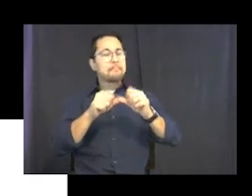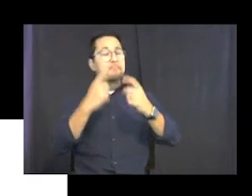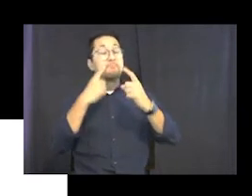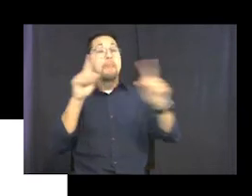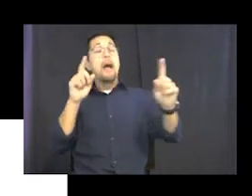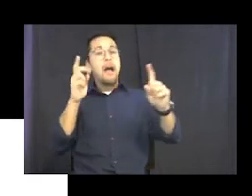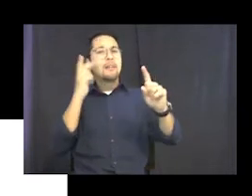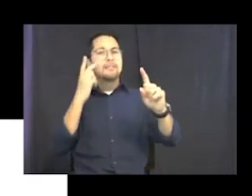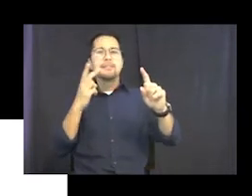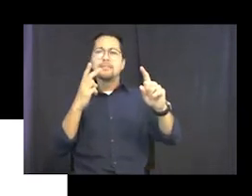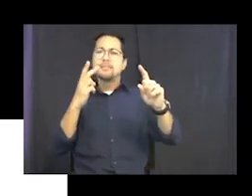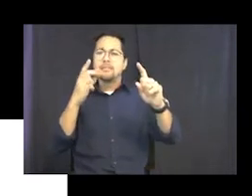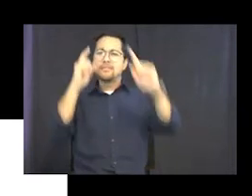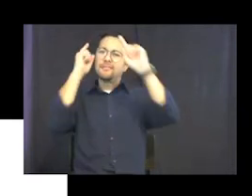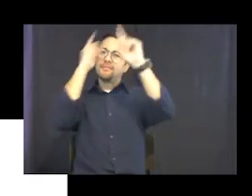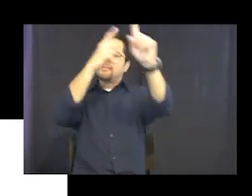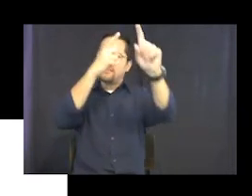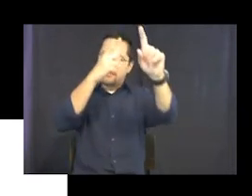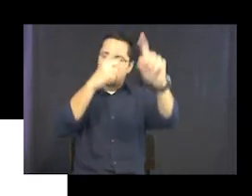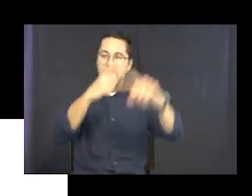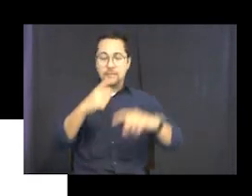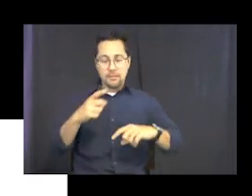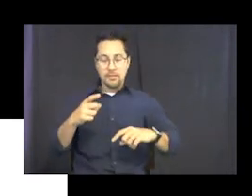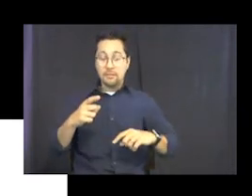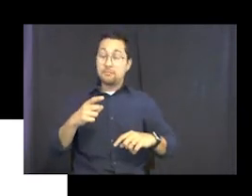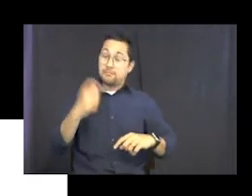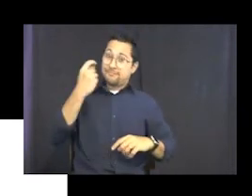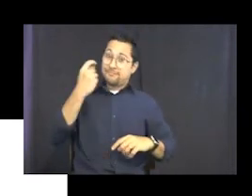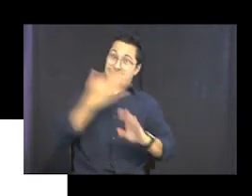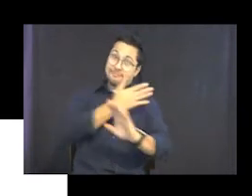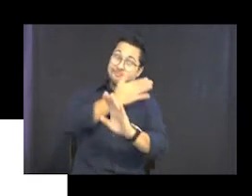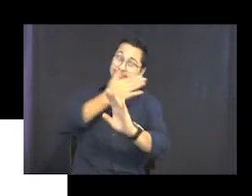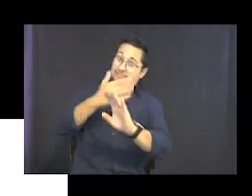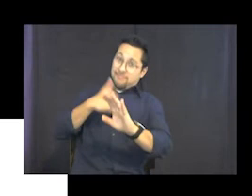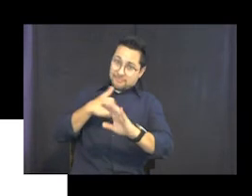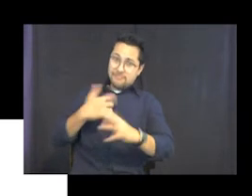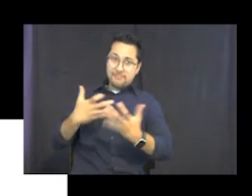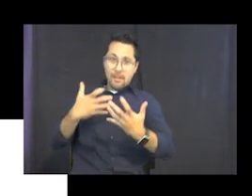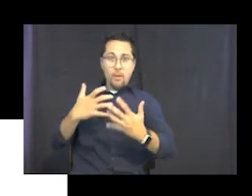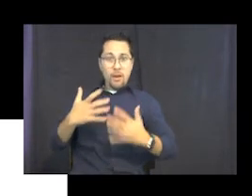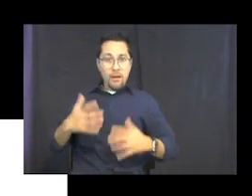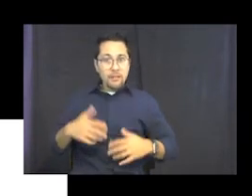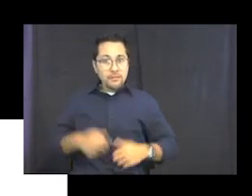the end of the tunnel when you wanted to almost give up.